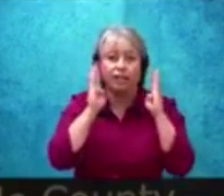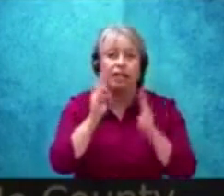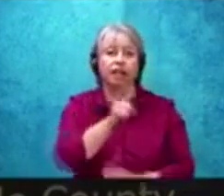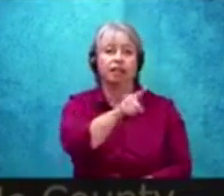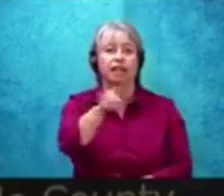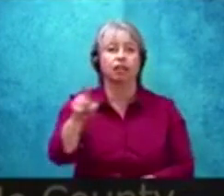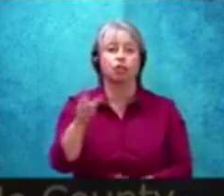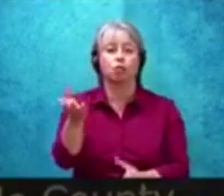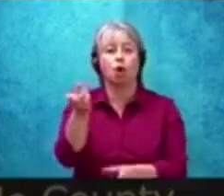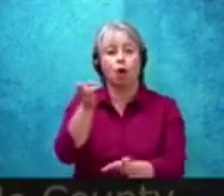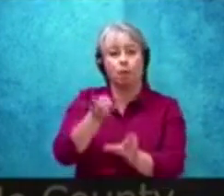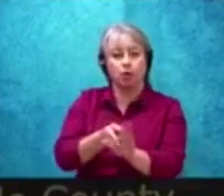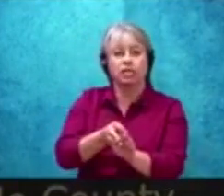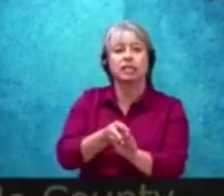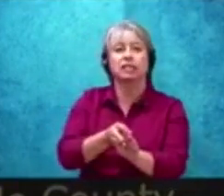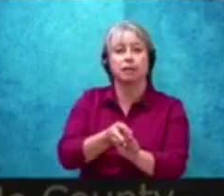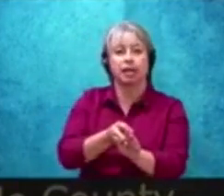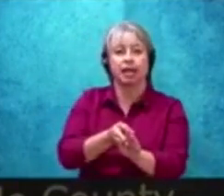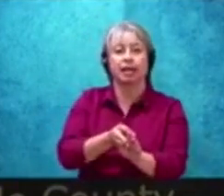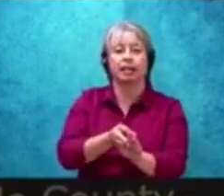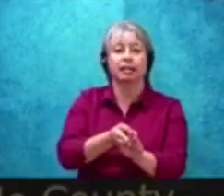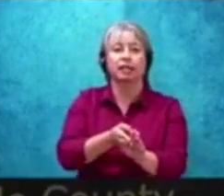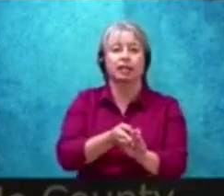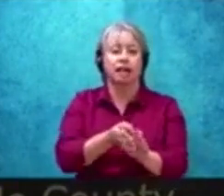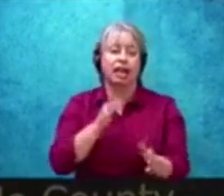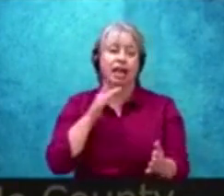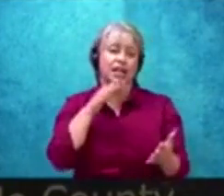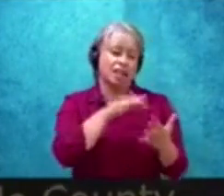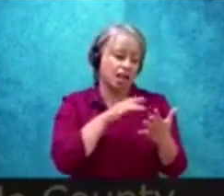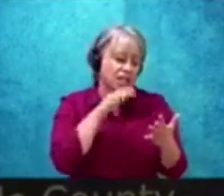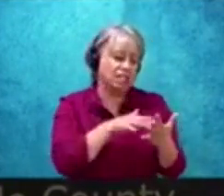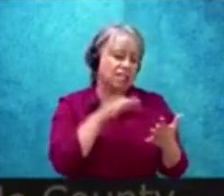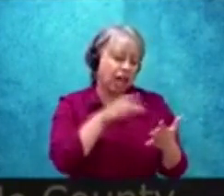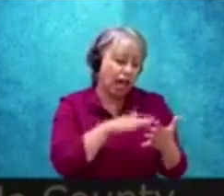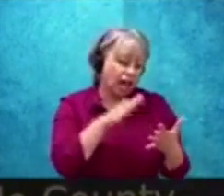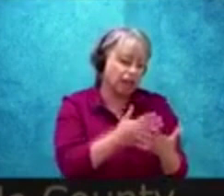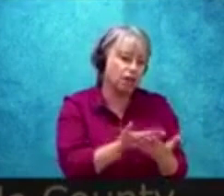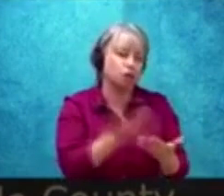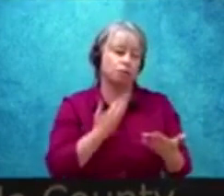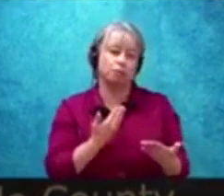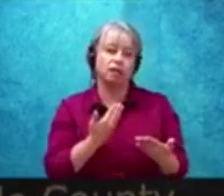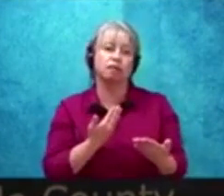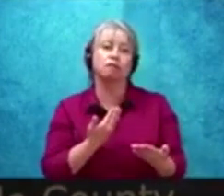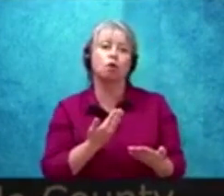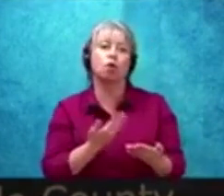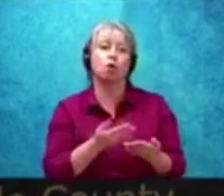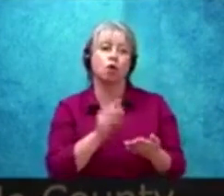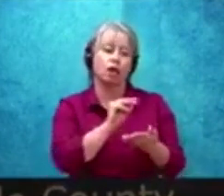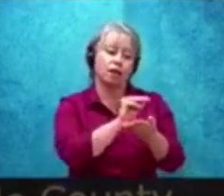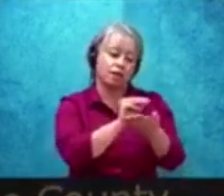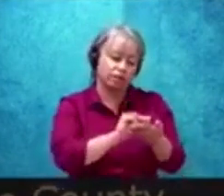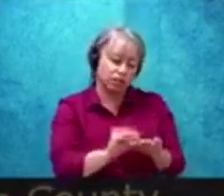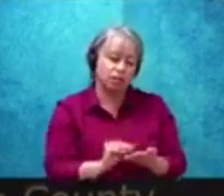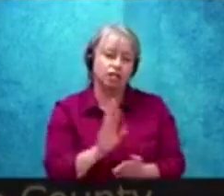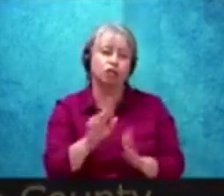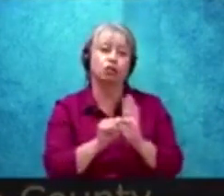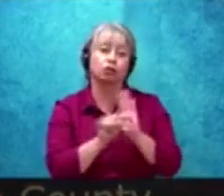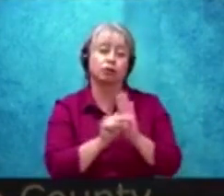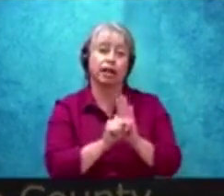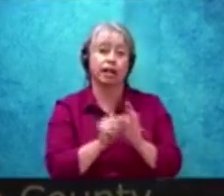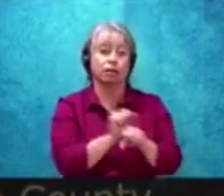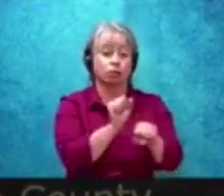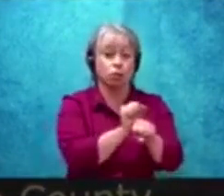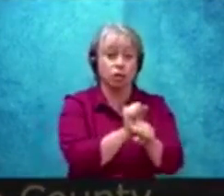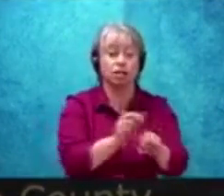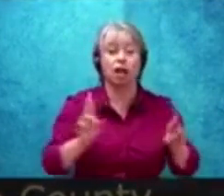participate, and that you will study each lesson before completing your graded assignments. Are you ready to get